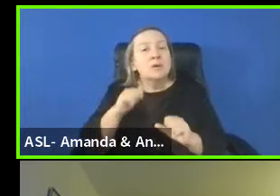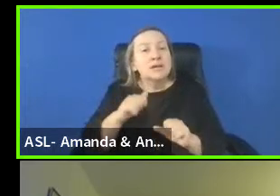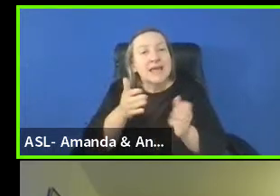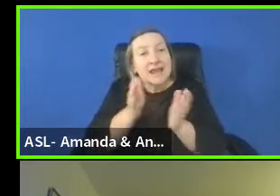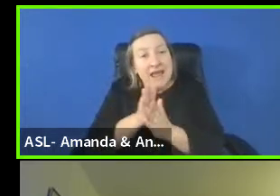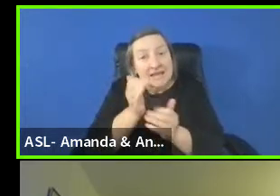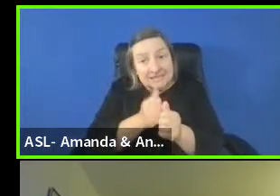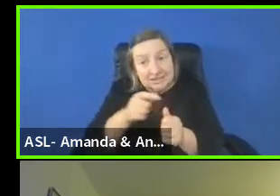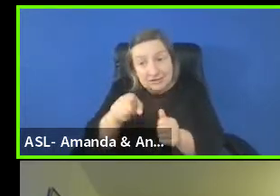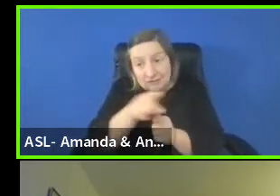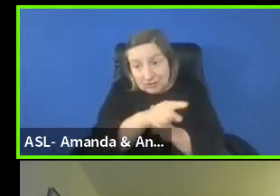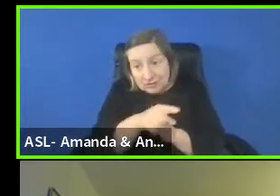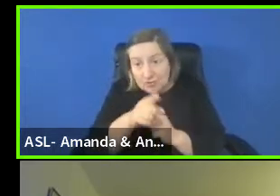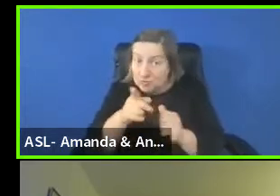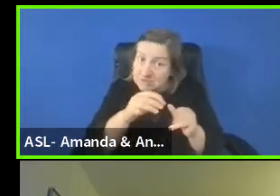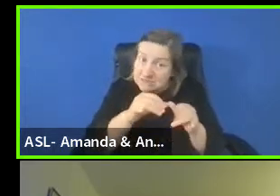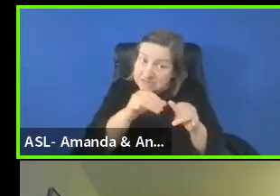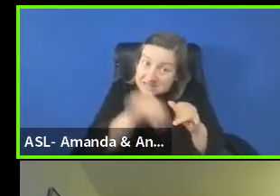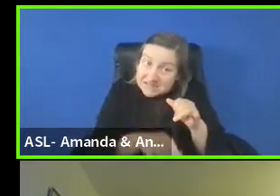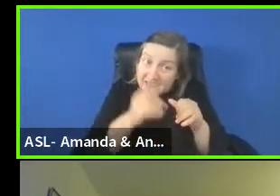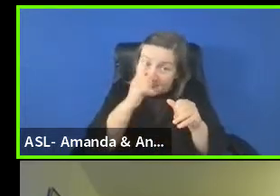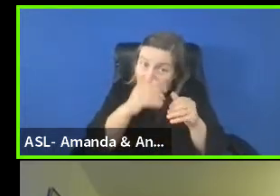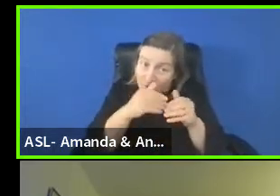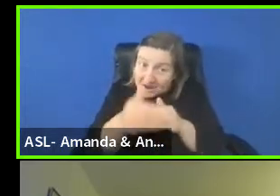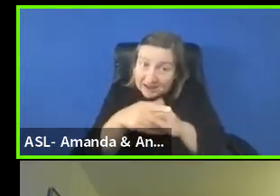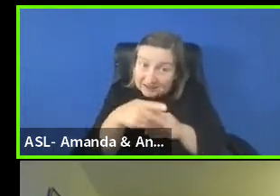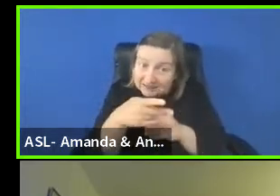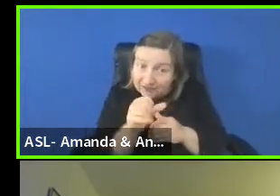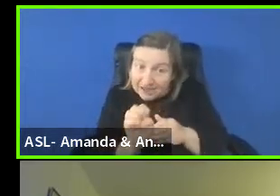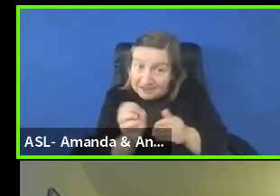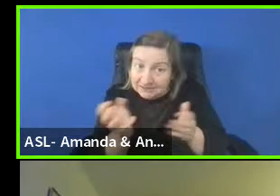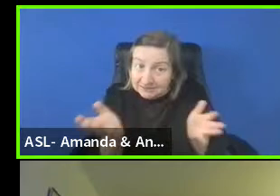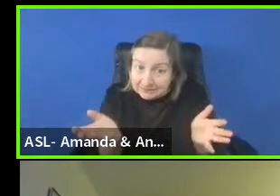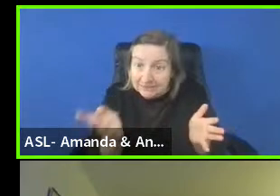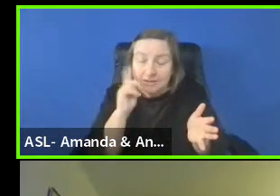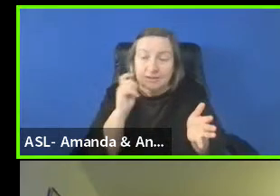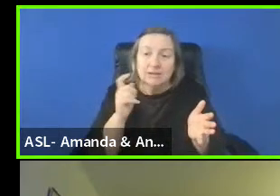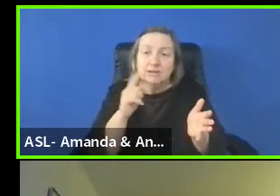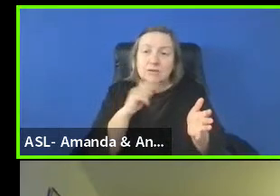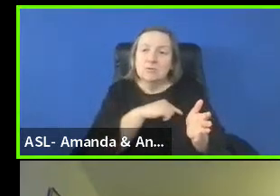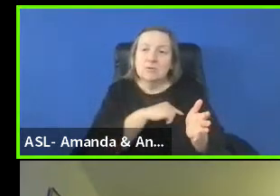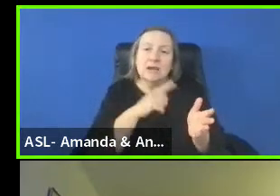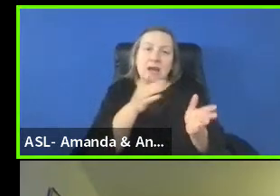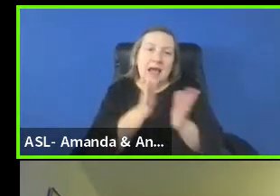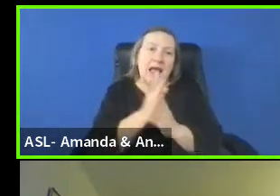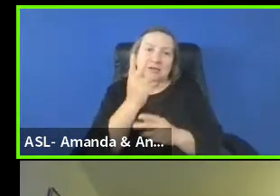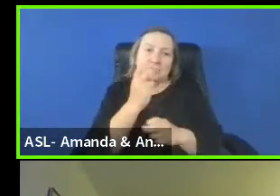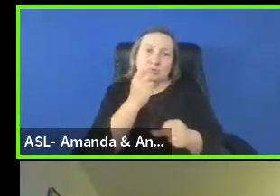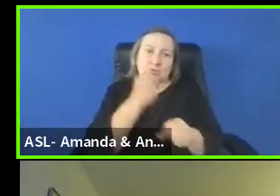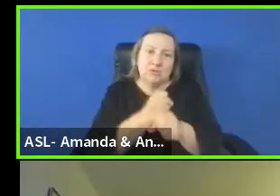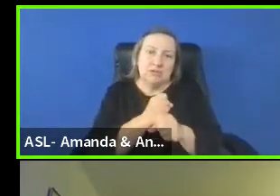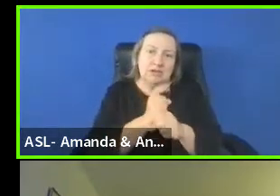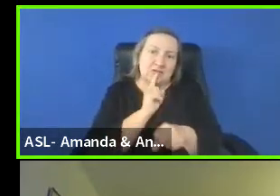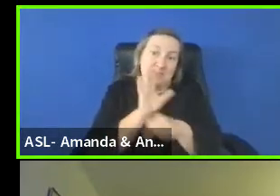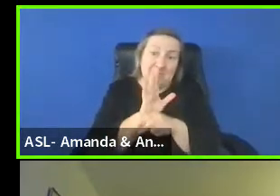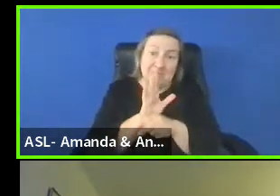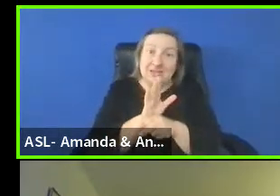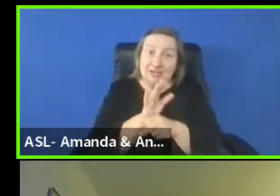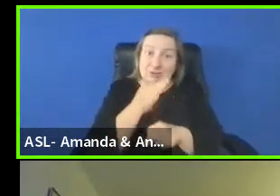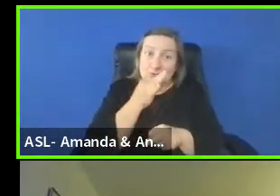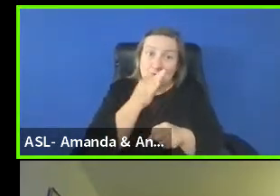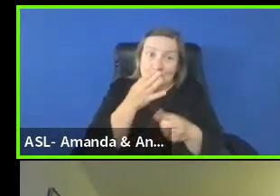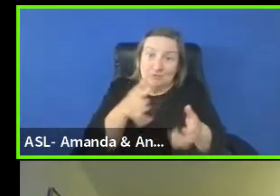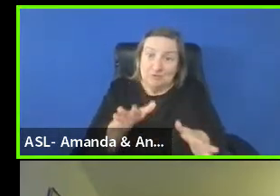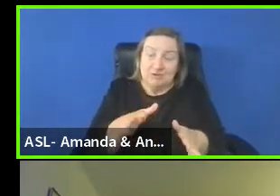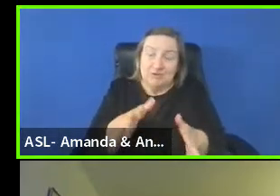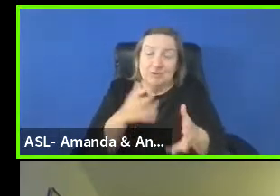you, are you in for this next phase? Because we really asked you for a 2-year commitment. We're getting close to that time period. We want to make sure you have